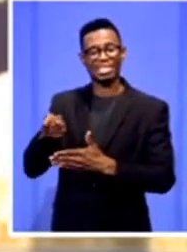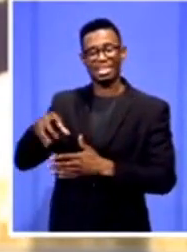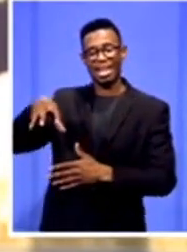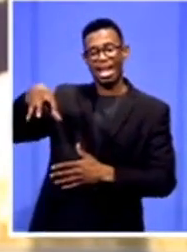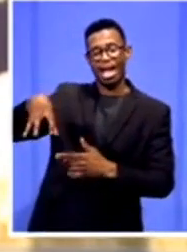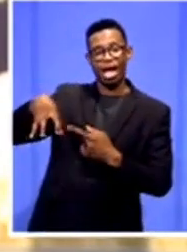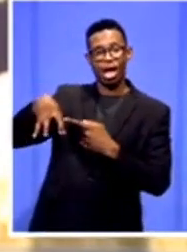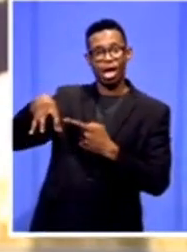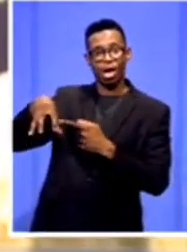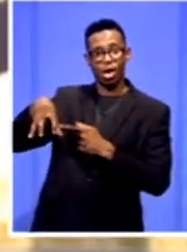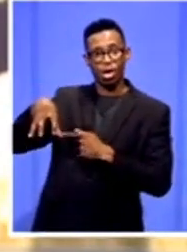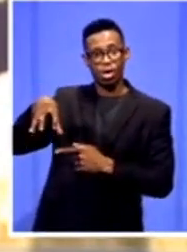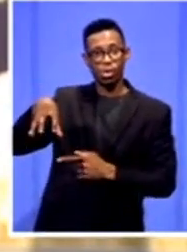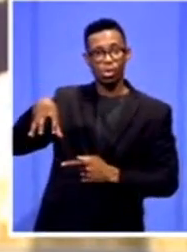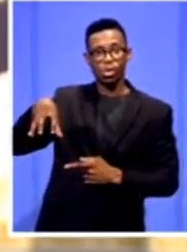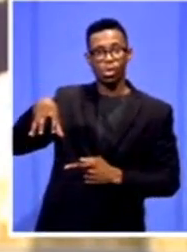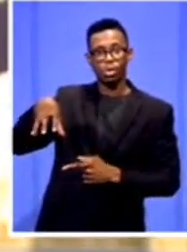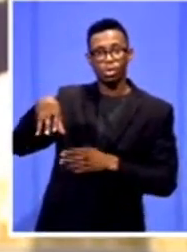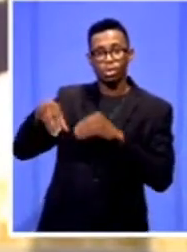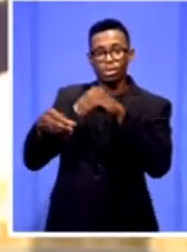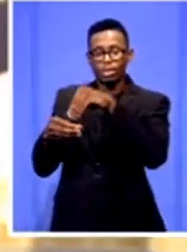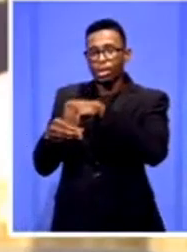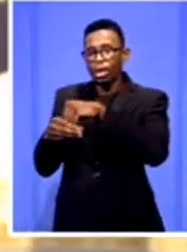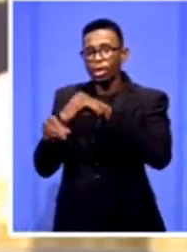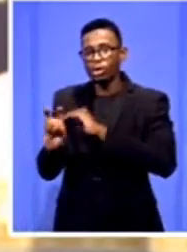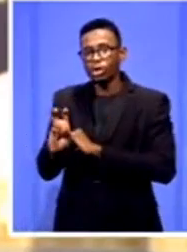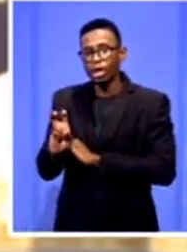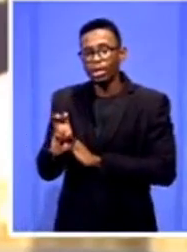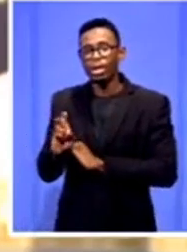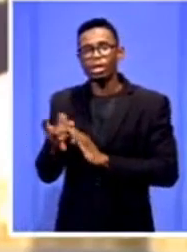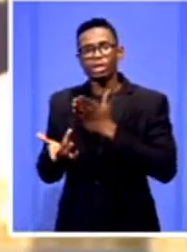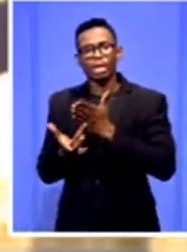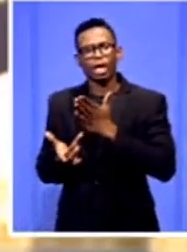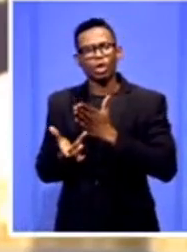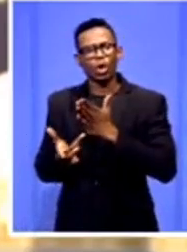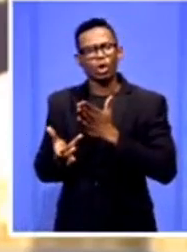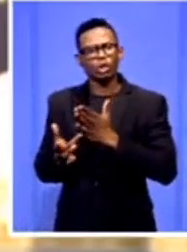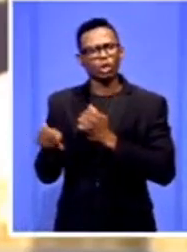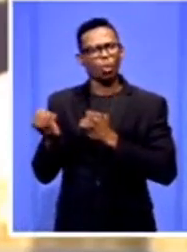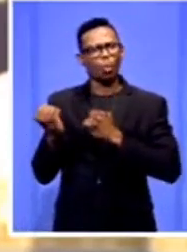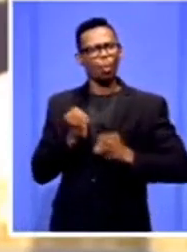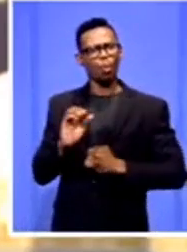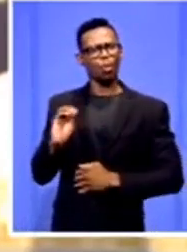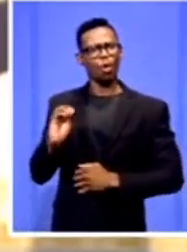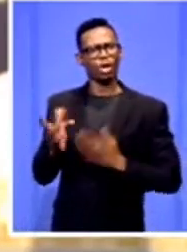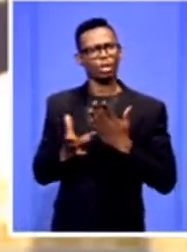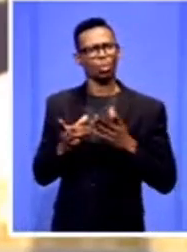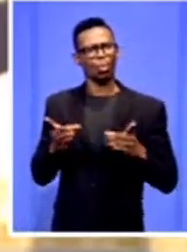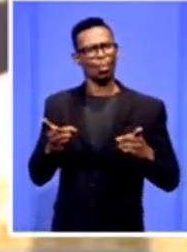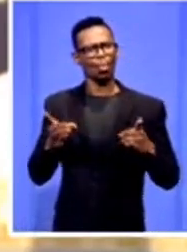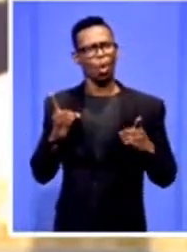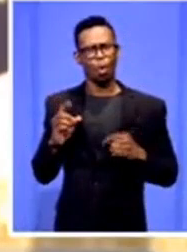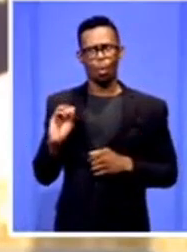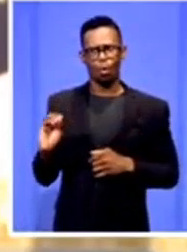to an ecosystem that is driven by the fourth industrial revolution. For the first time,